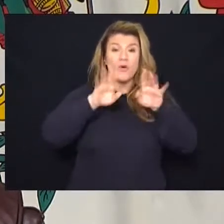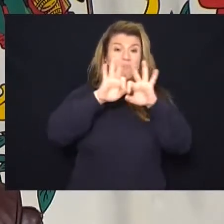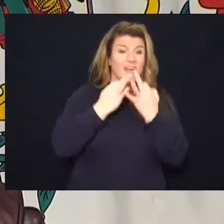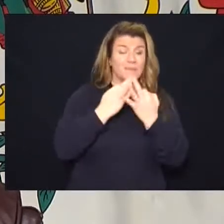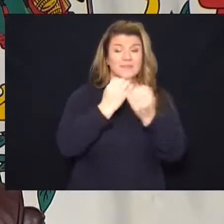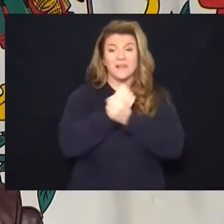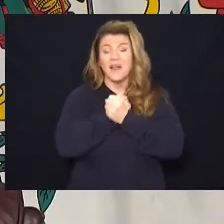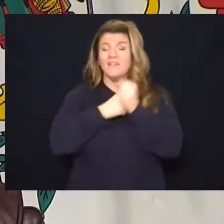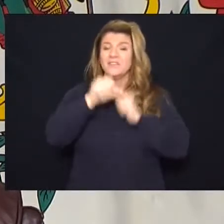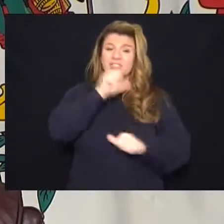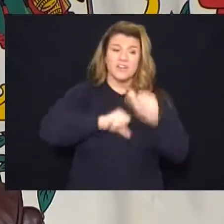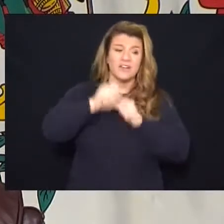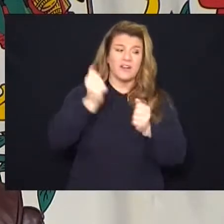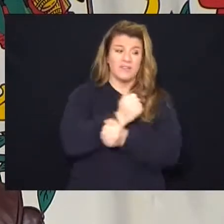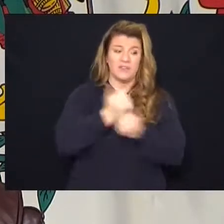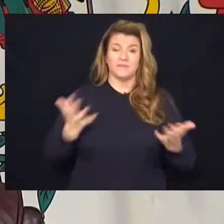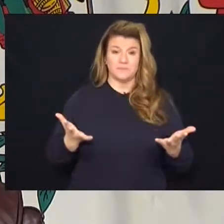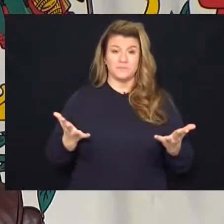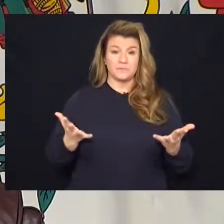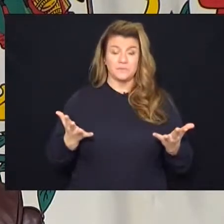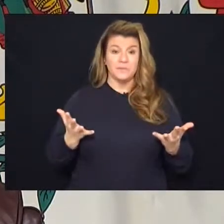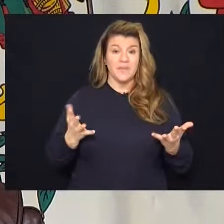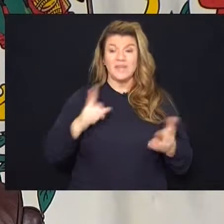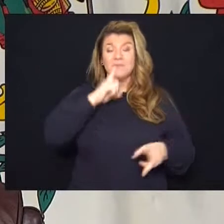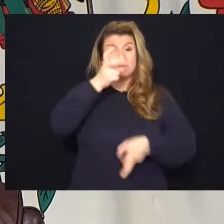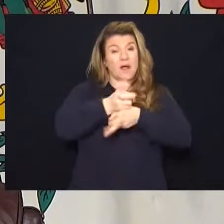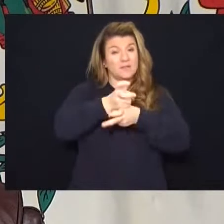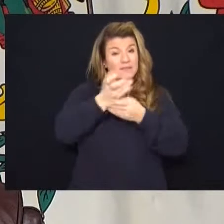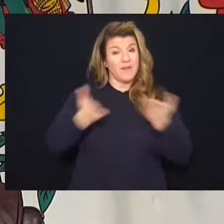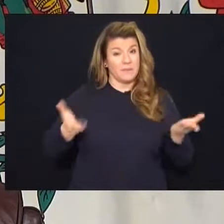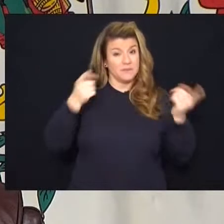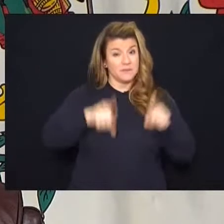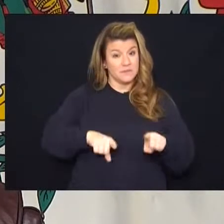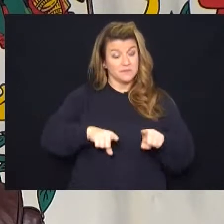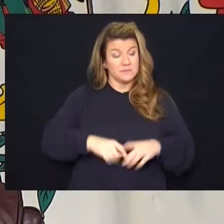loved ones, and everything. It's been some tough stuff.